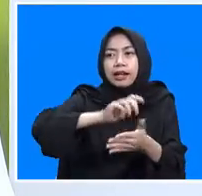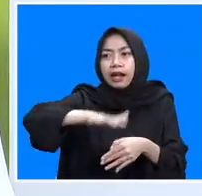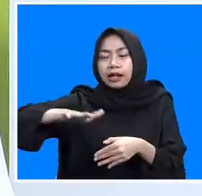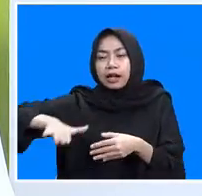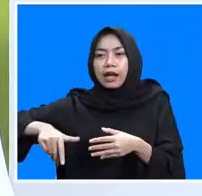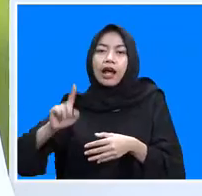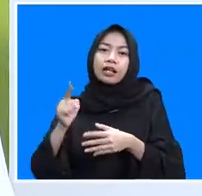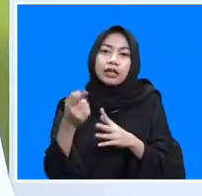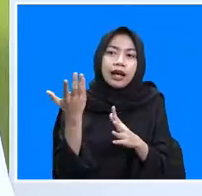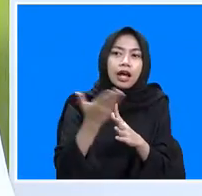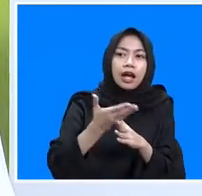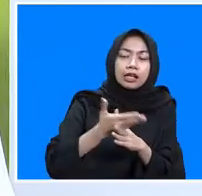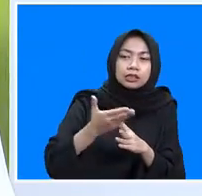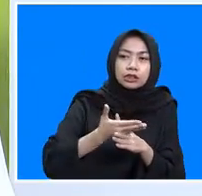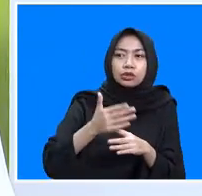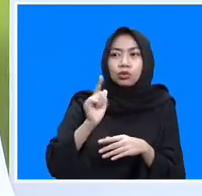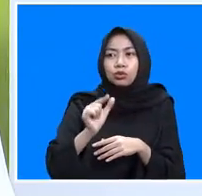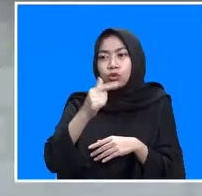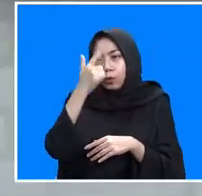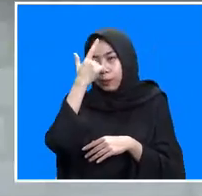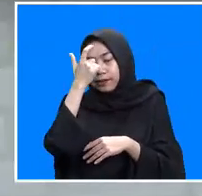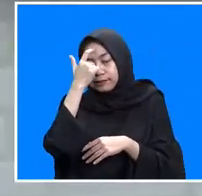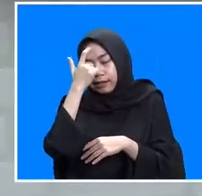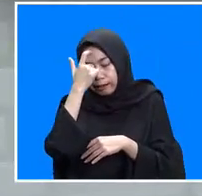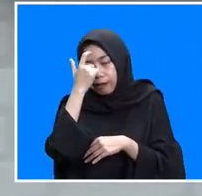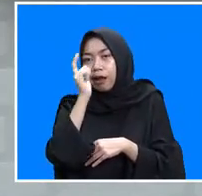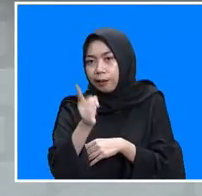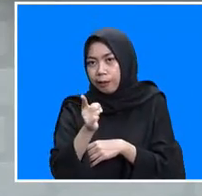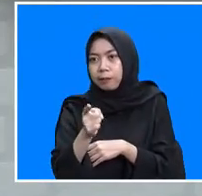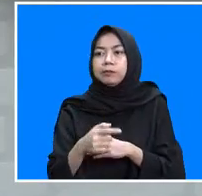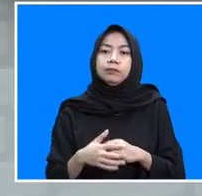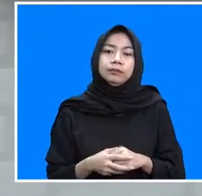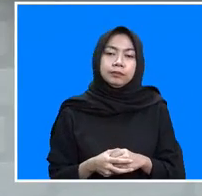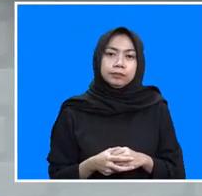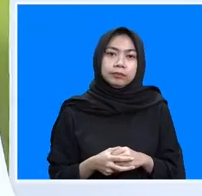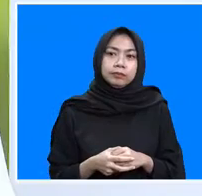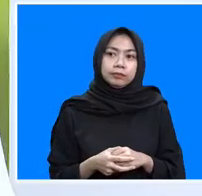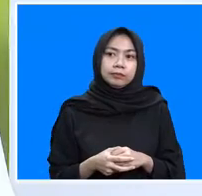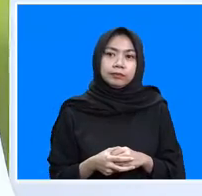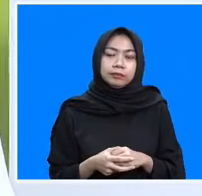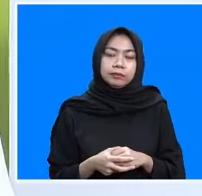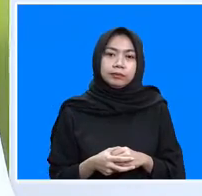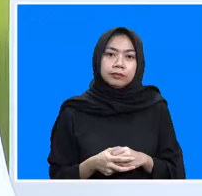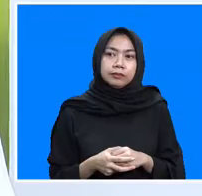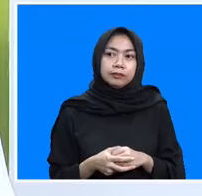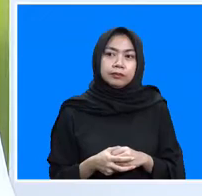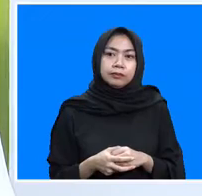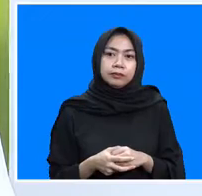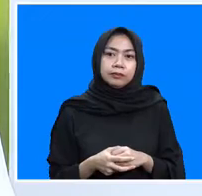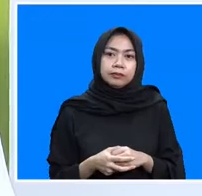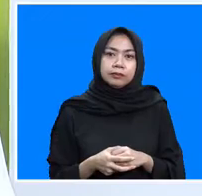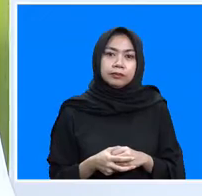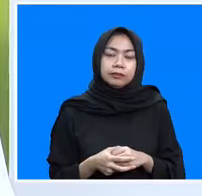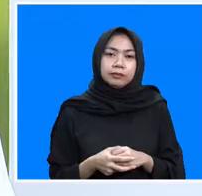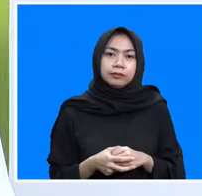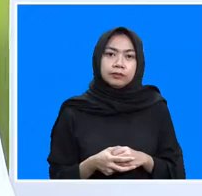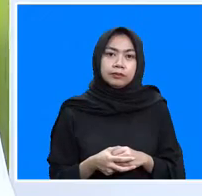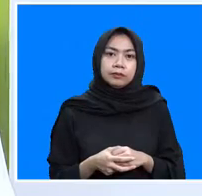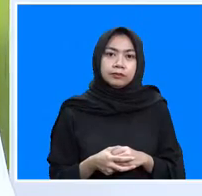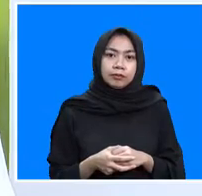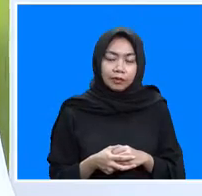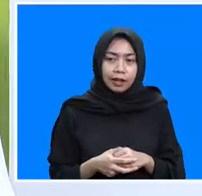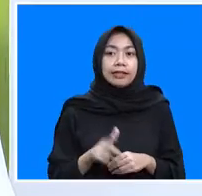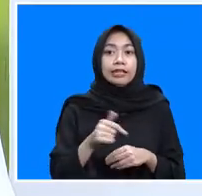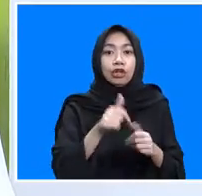quality education and learning throughout the period. And so what we found, which was a surprise to us as well, is through the national